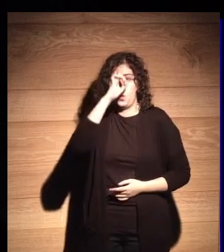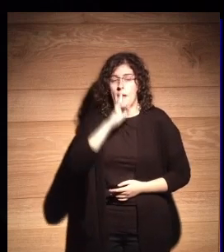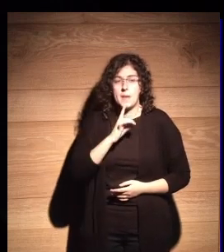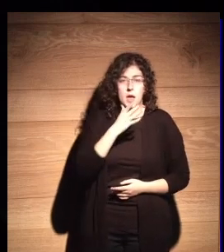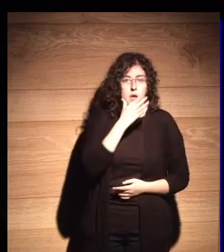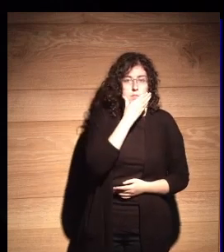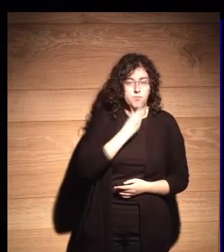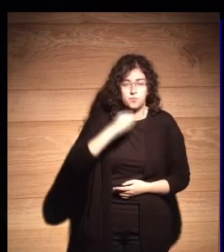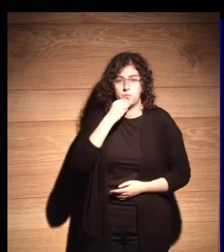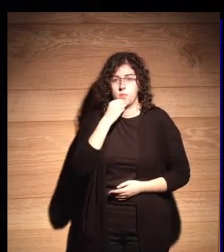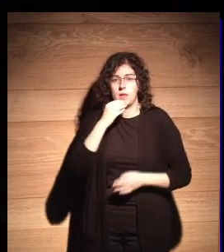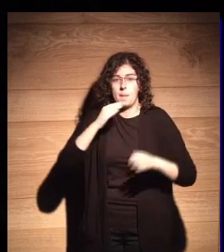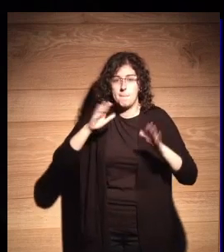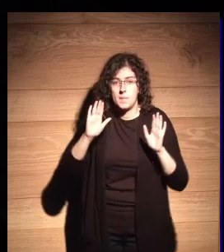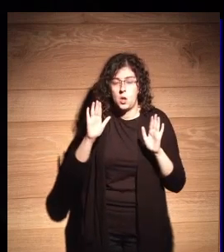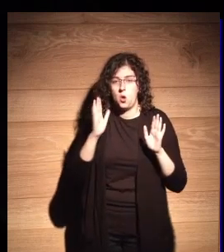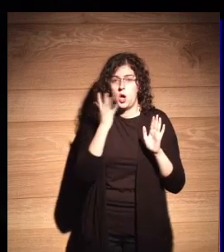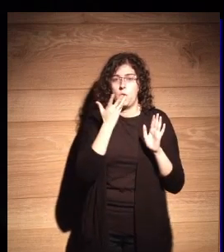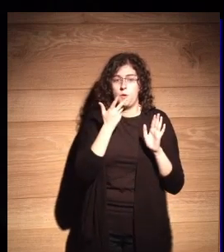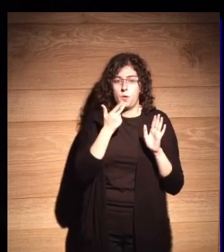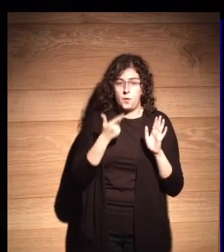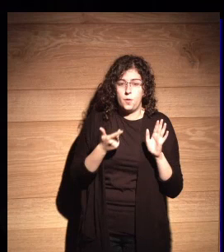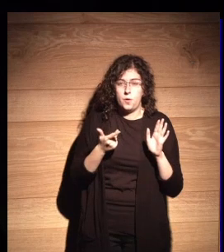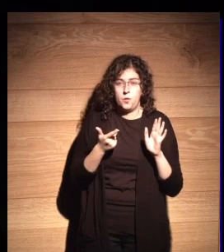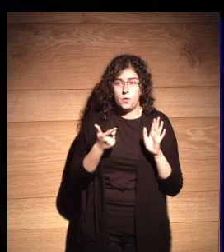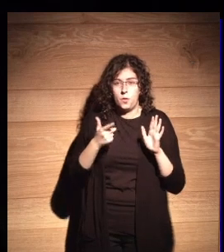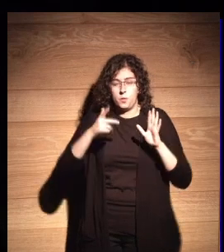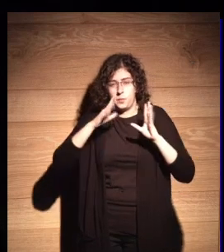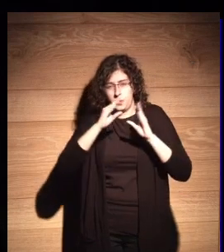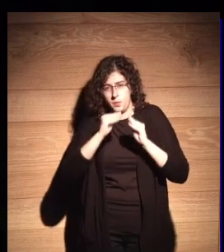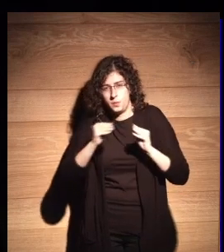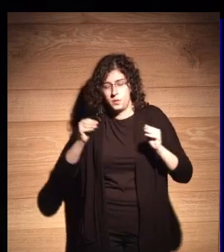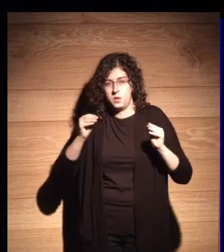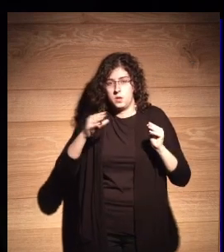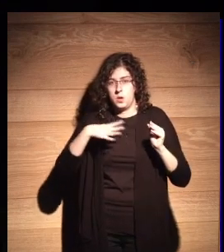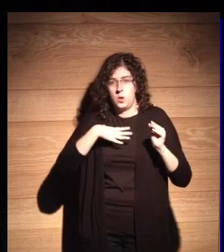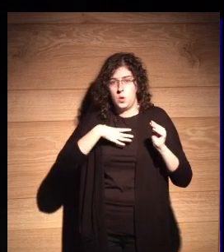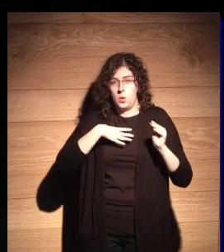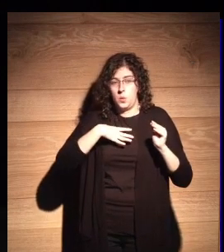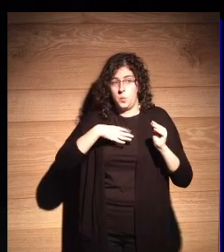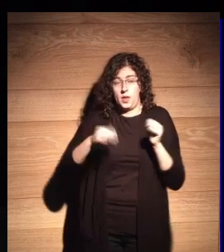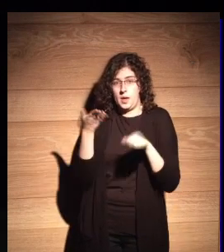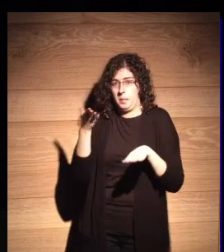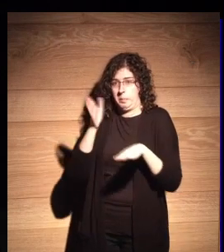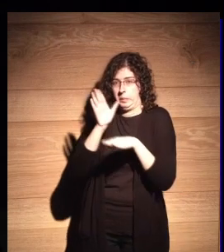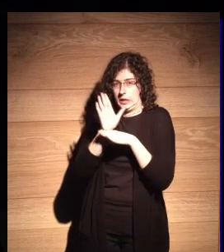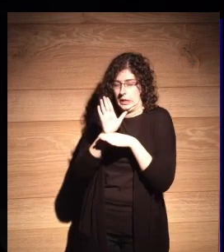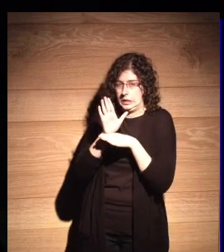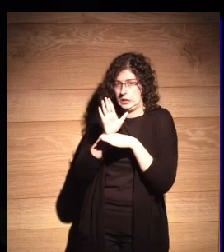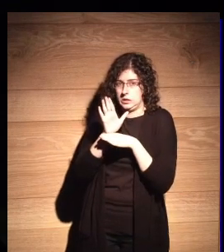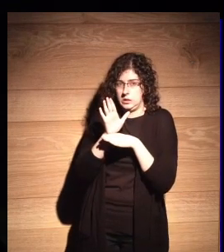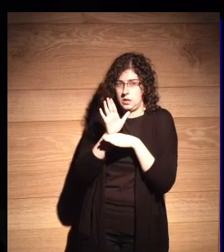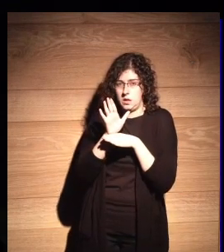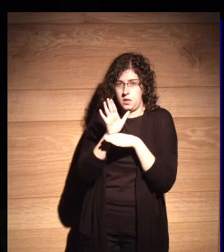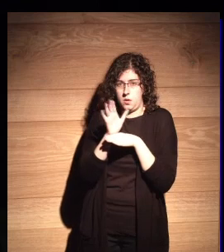the color is off, it can kind of spoil the whole presentation. So color